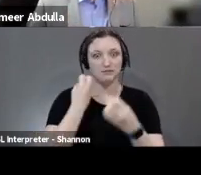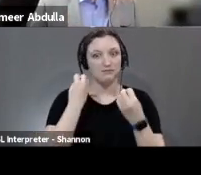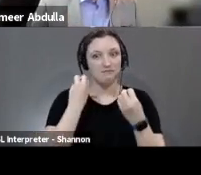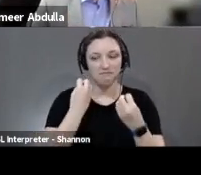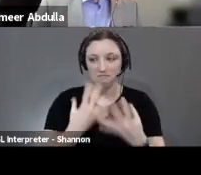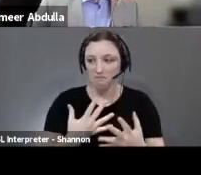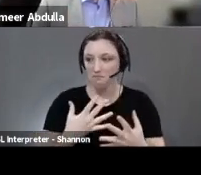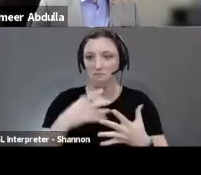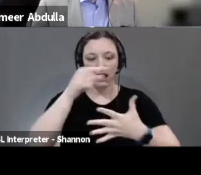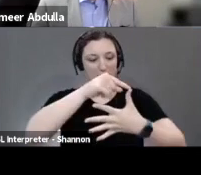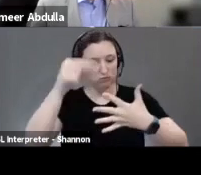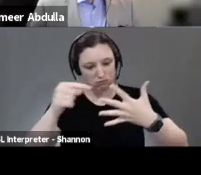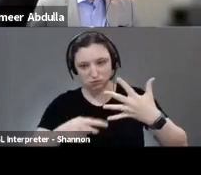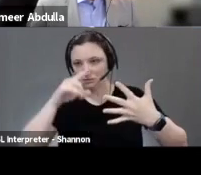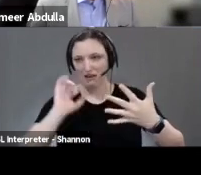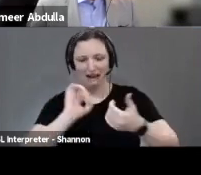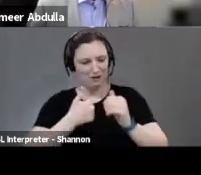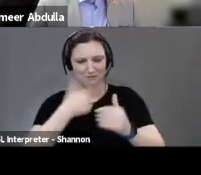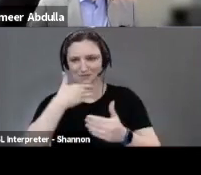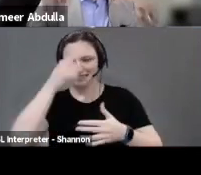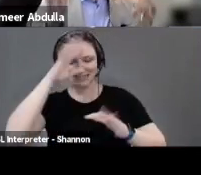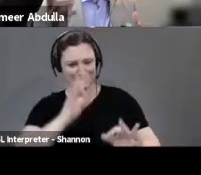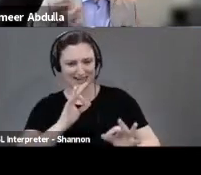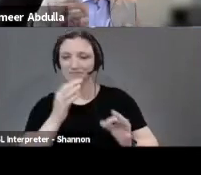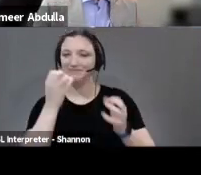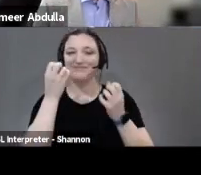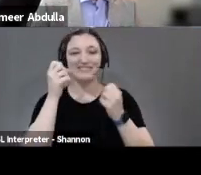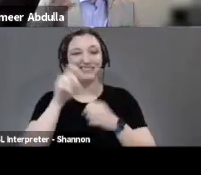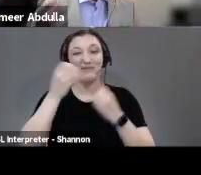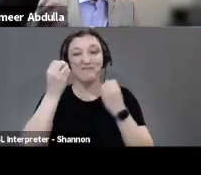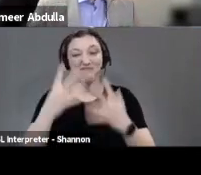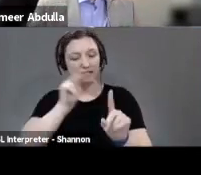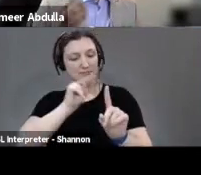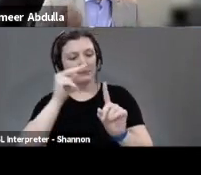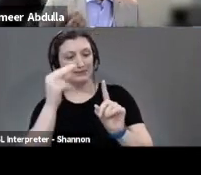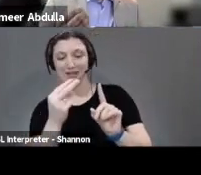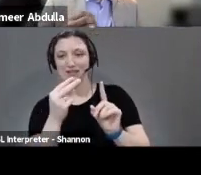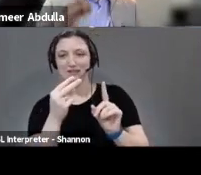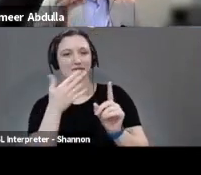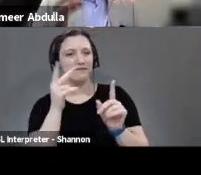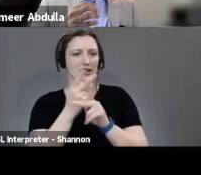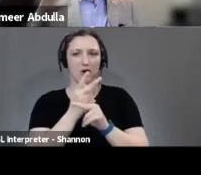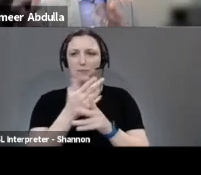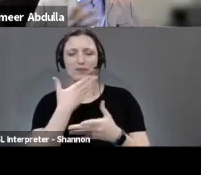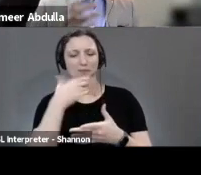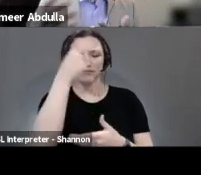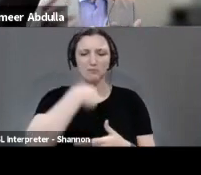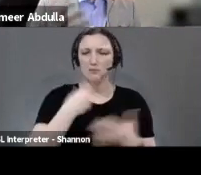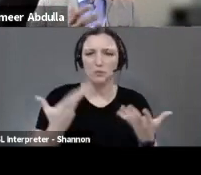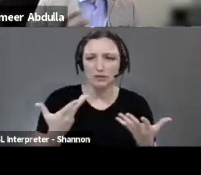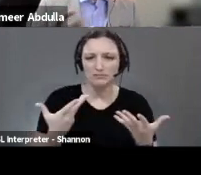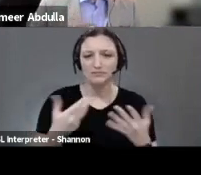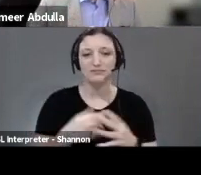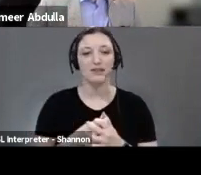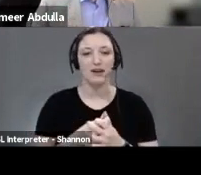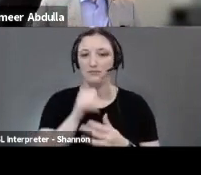decision, and it requires a lot of different perspectives to get the optimal answer. I don't want to say perfect, and I don't want to say best, because there are going to be trade-offs